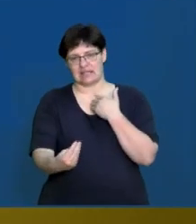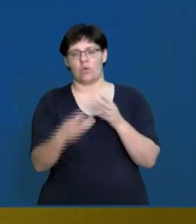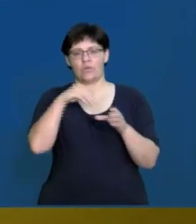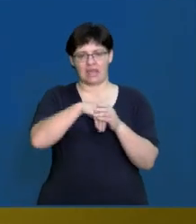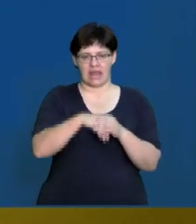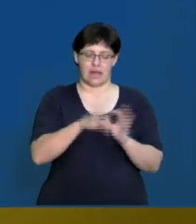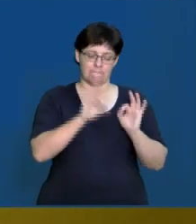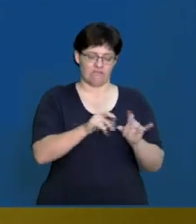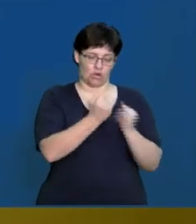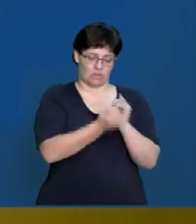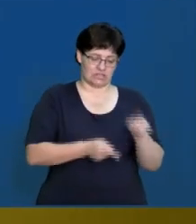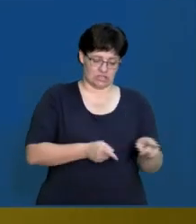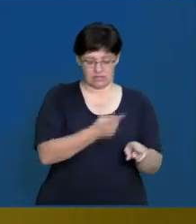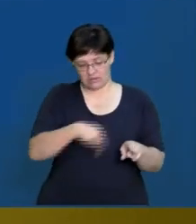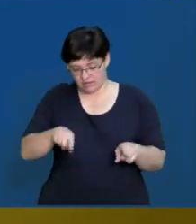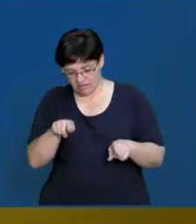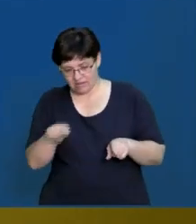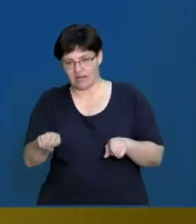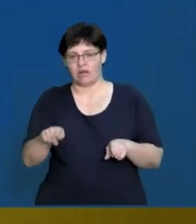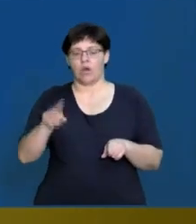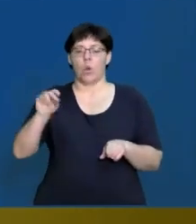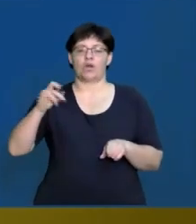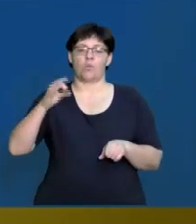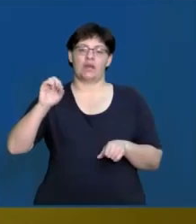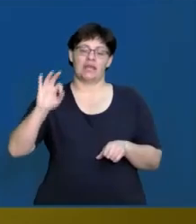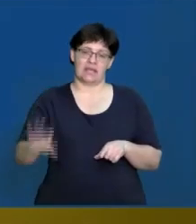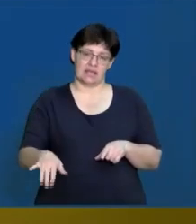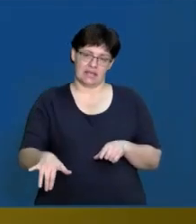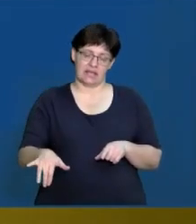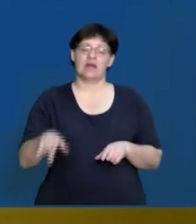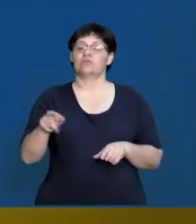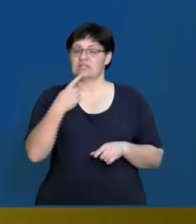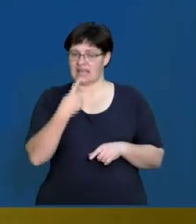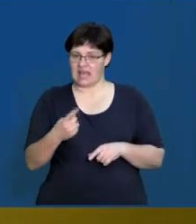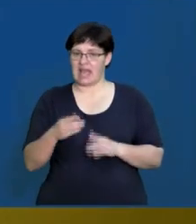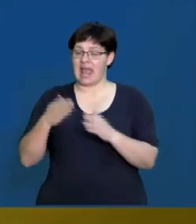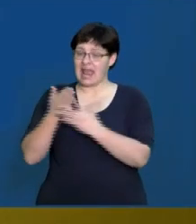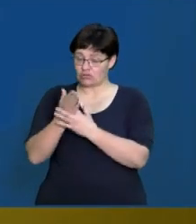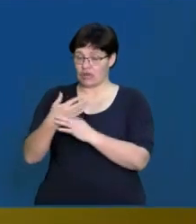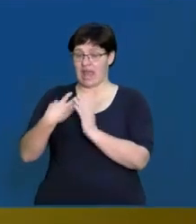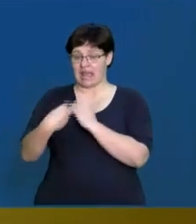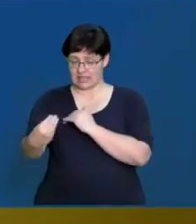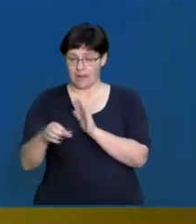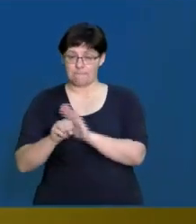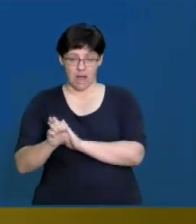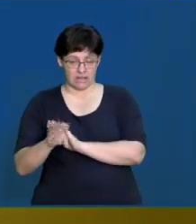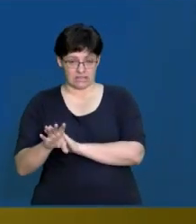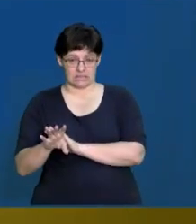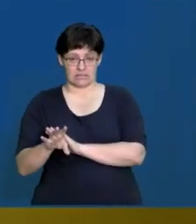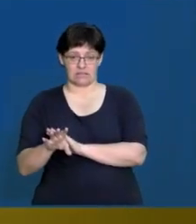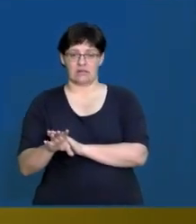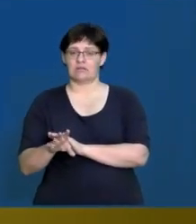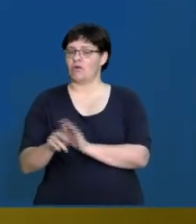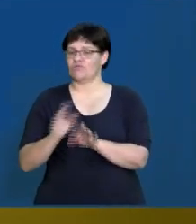and exit in a perfect competition. And then now when you are discussing in an oligopoly, you would say entry and exit into